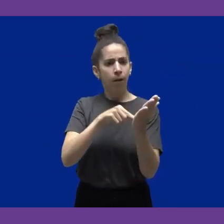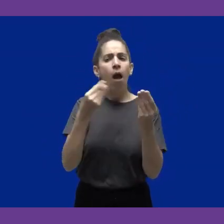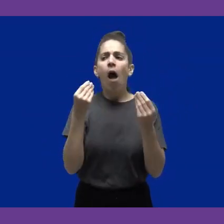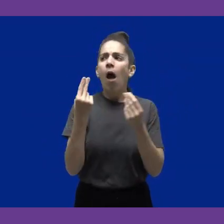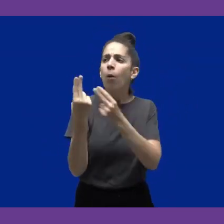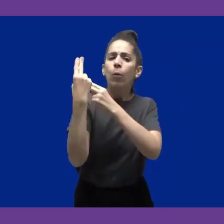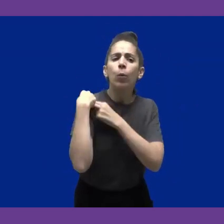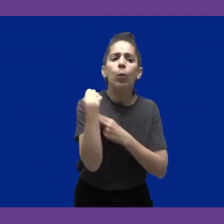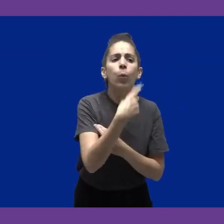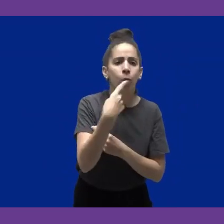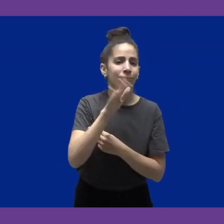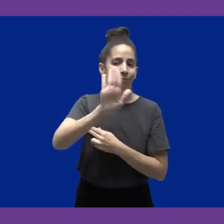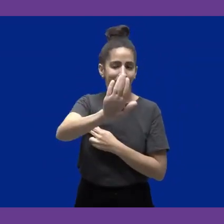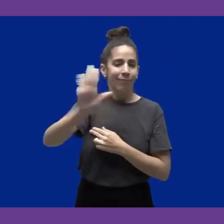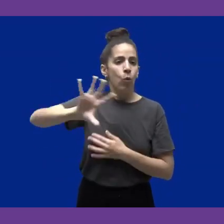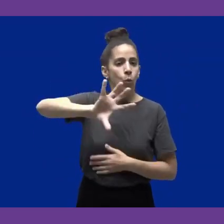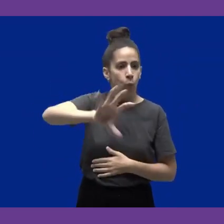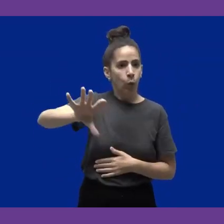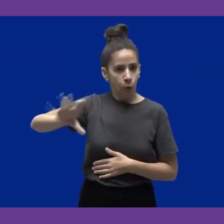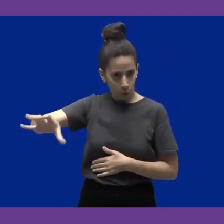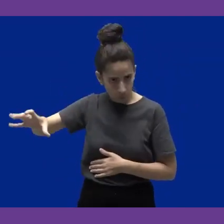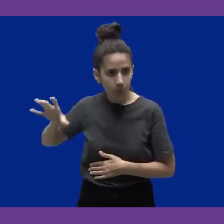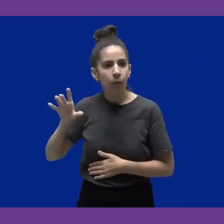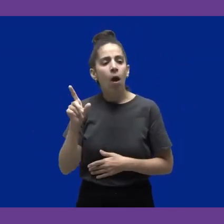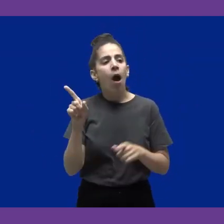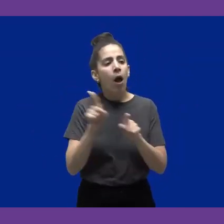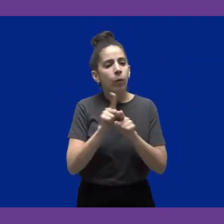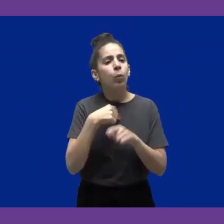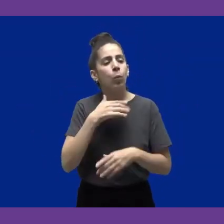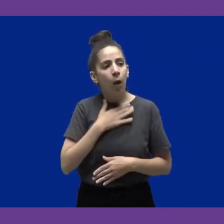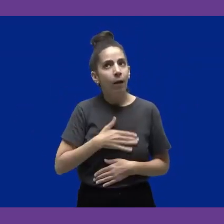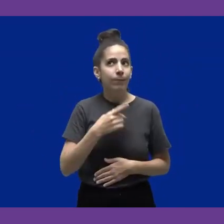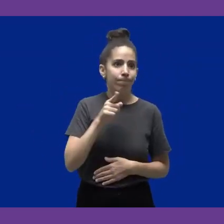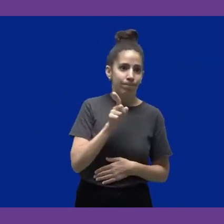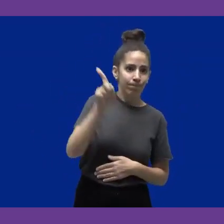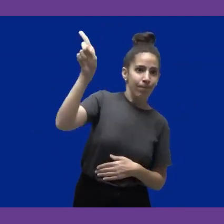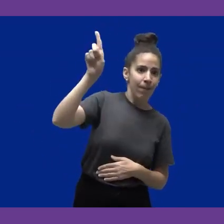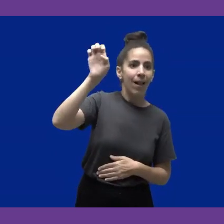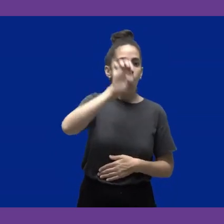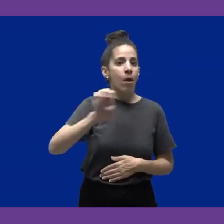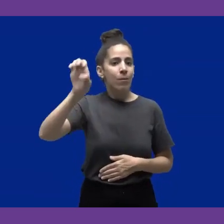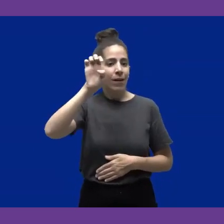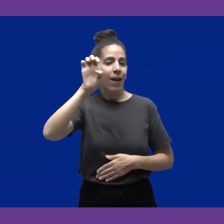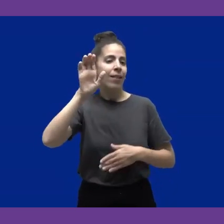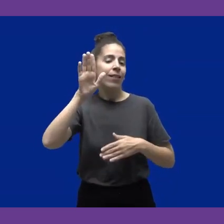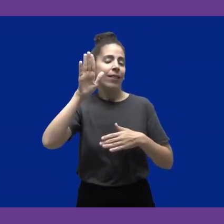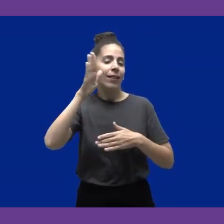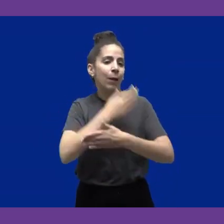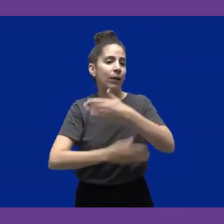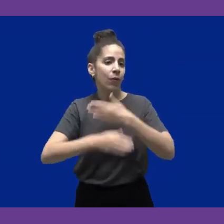European Disability Forum toolkit for the implementation of the directive at the national level, which contain also very